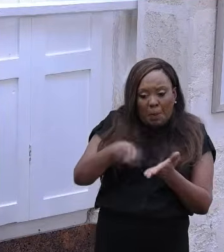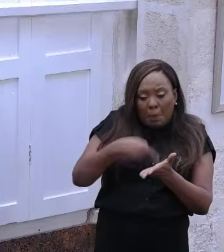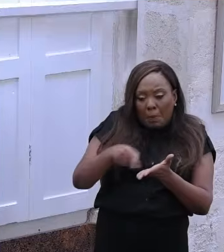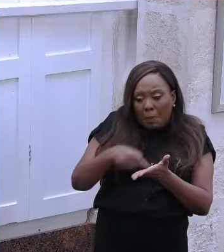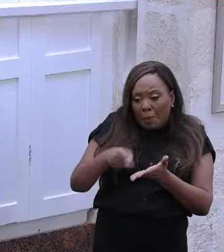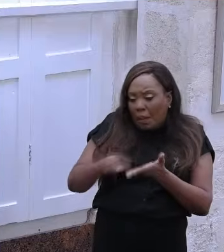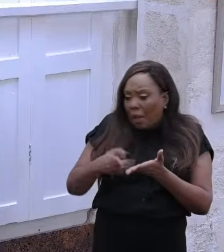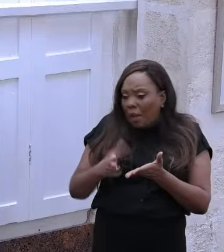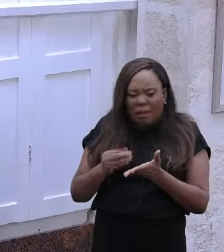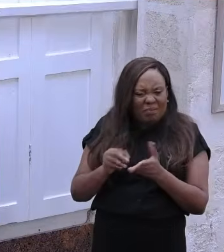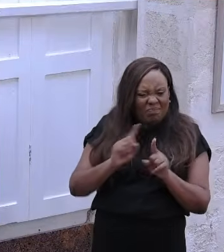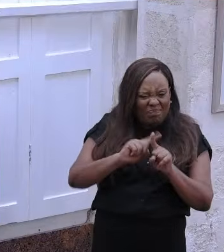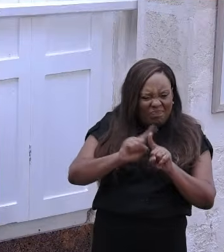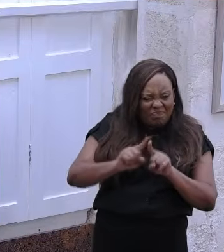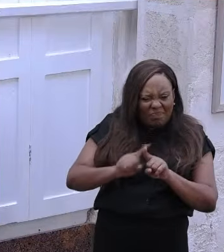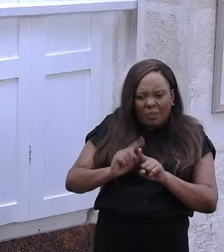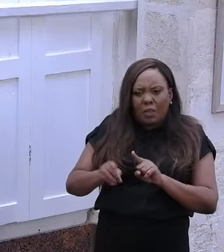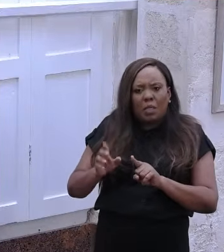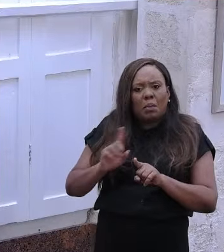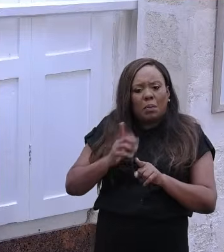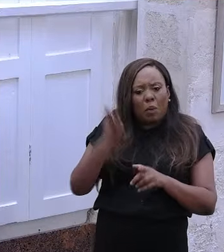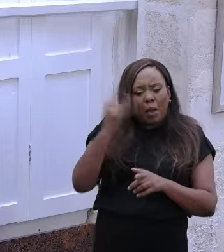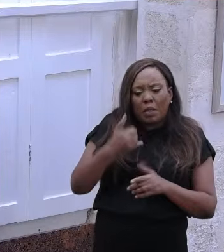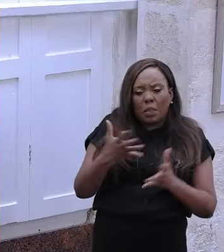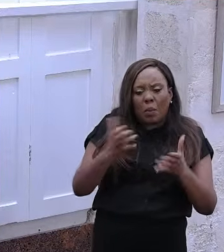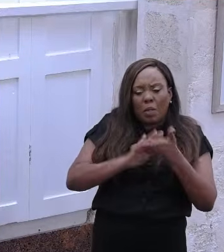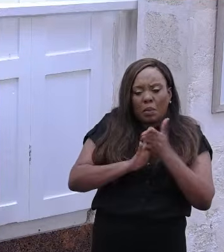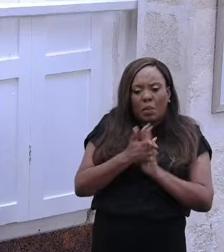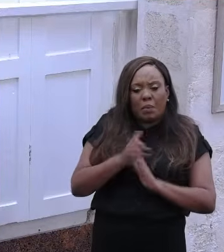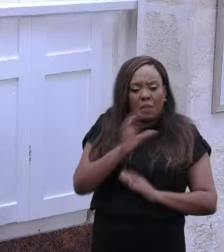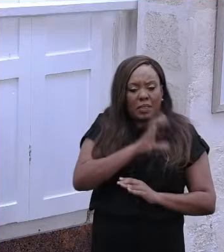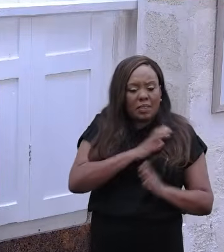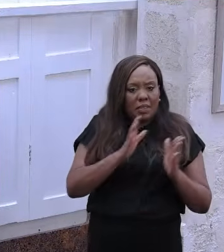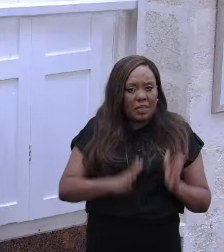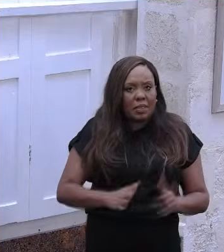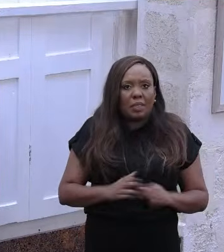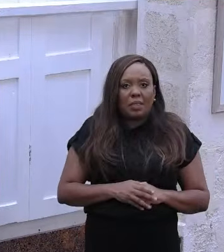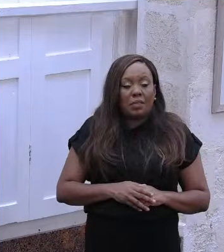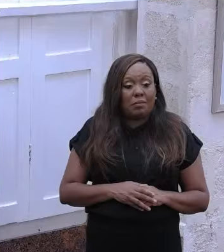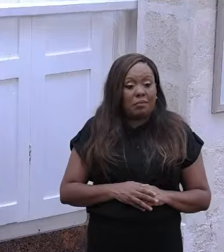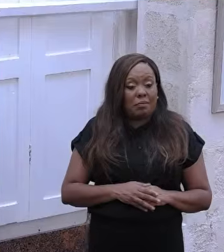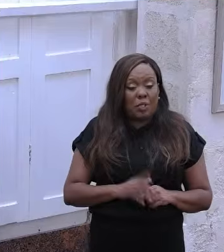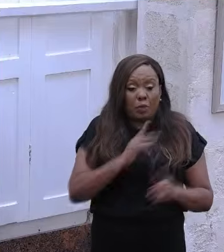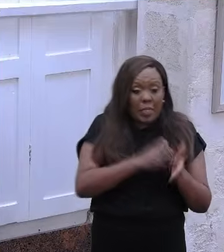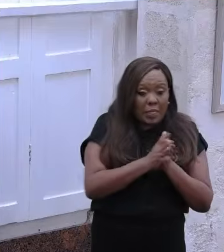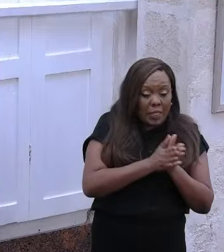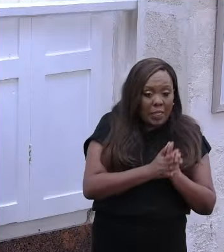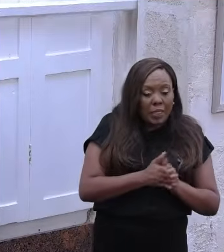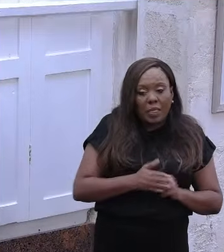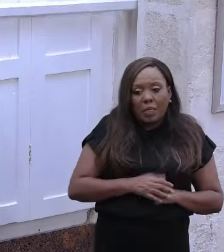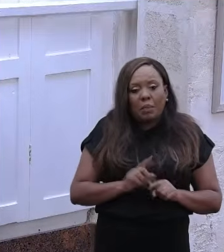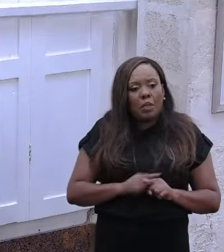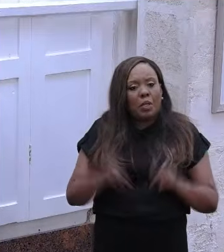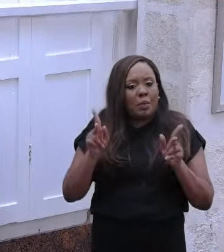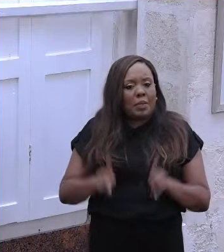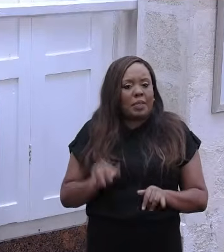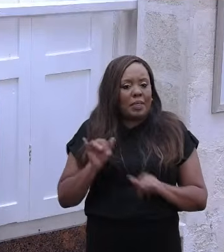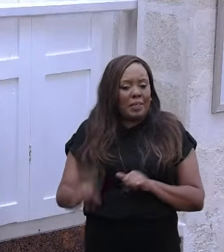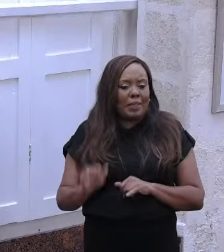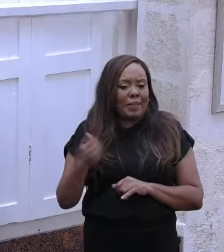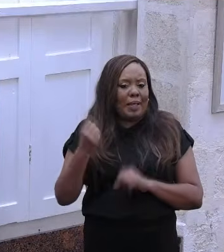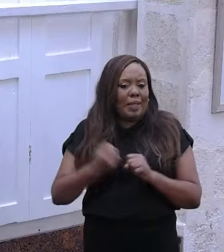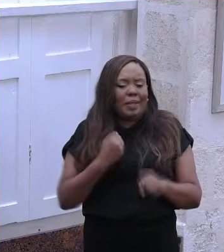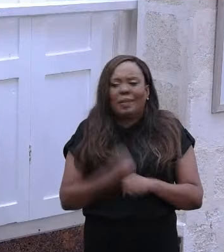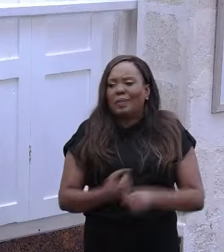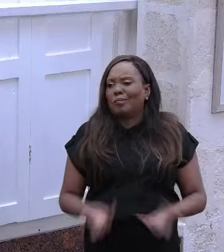is adumbrated in their effort to become a citizen. But a person who spends 10 years on a number and